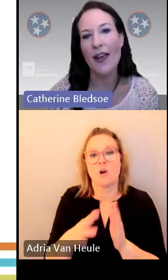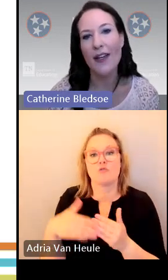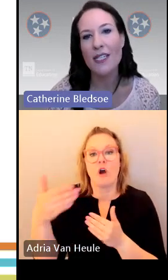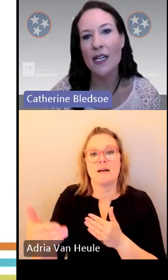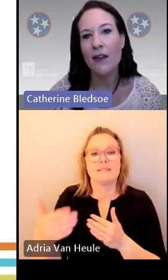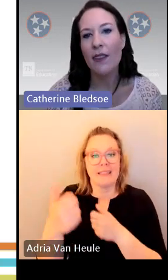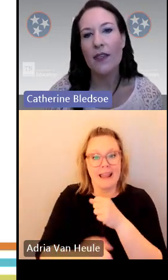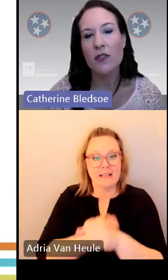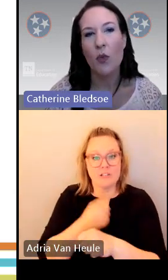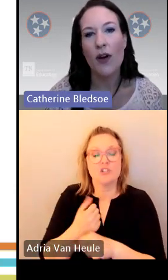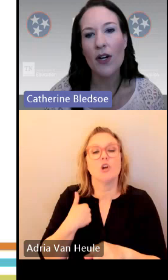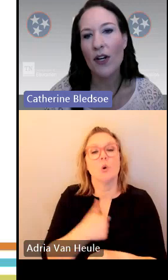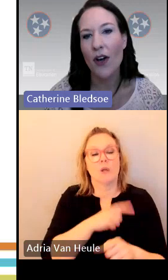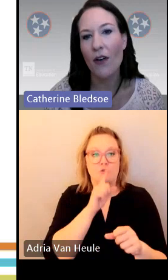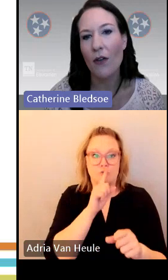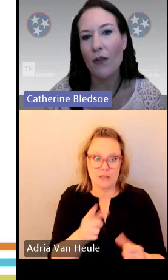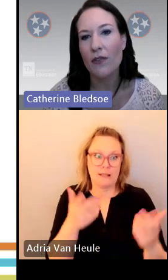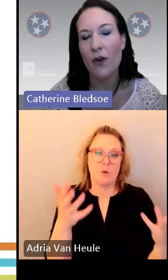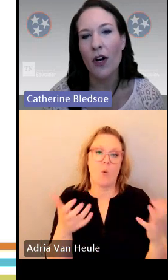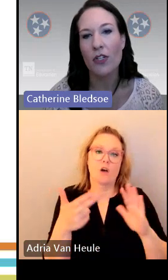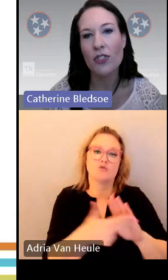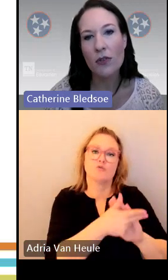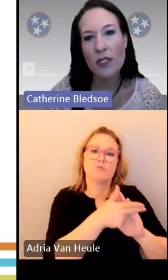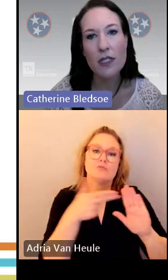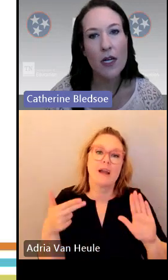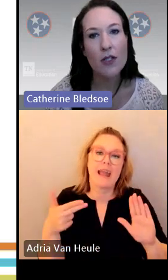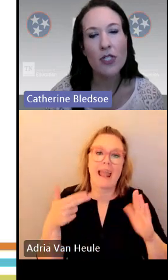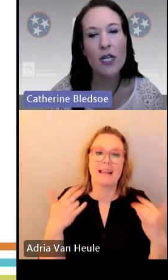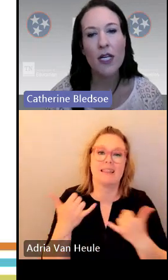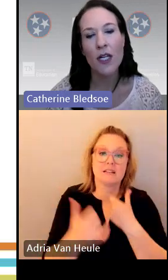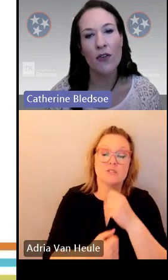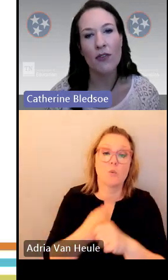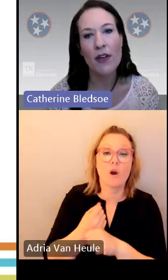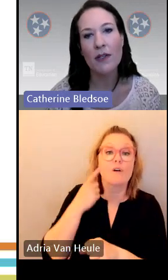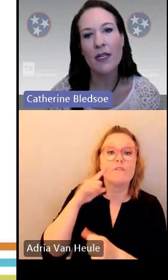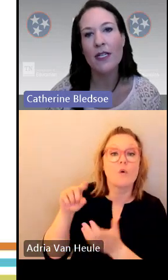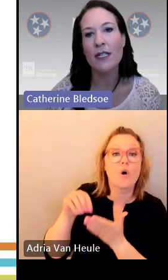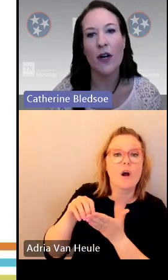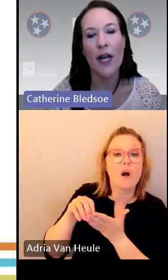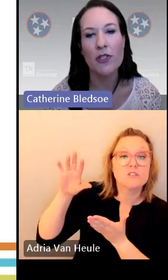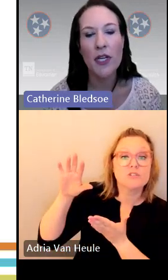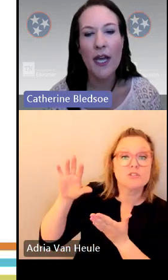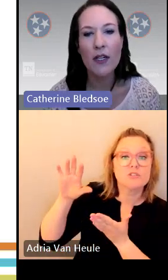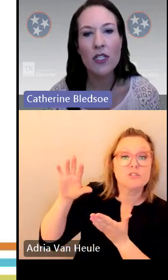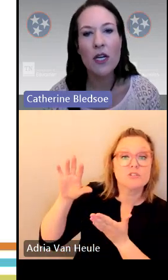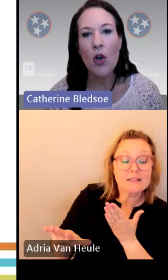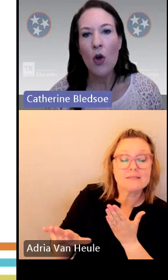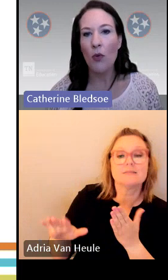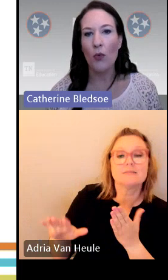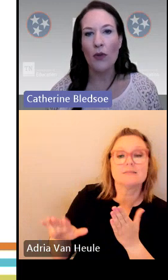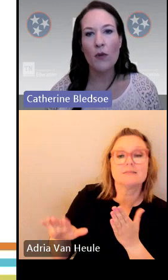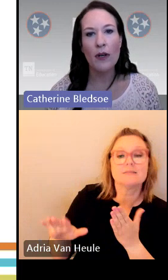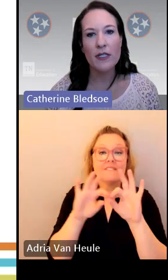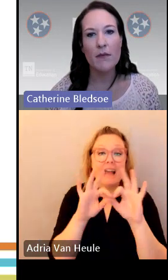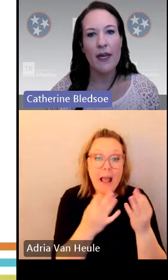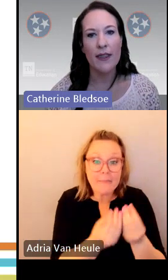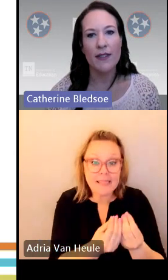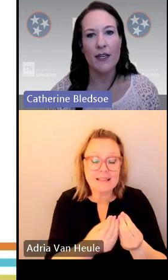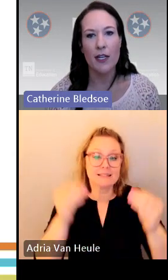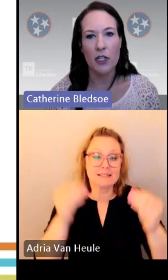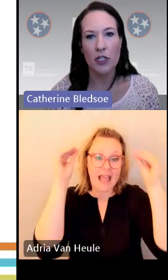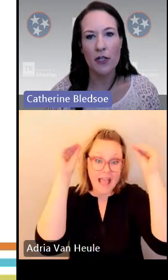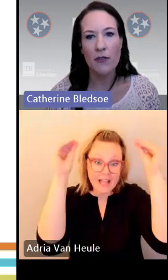to brand this work, not only for our students to understand it and our families and our educators, but really wanting